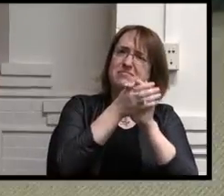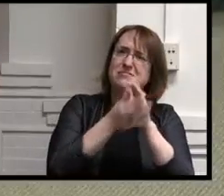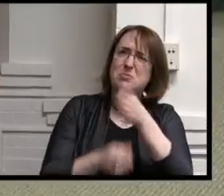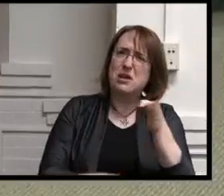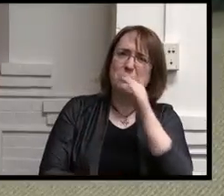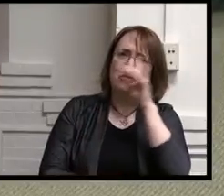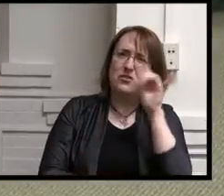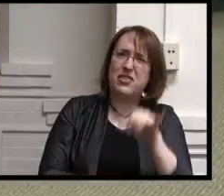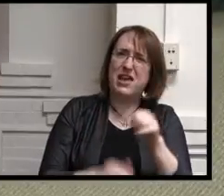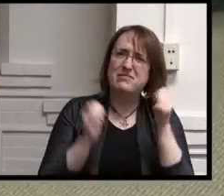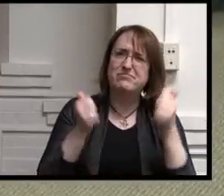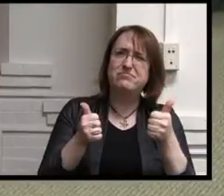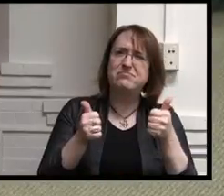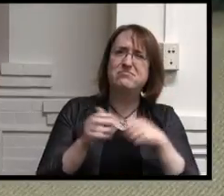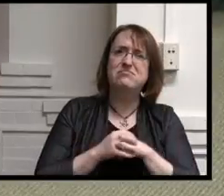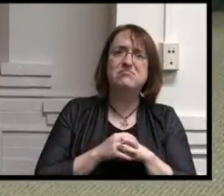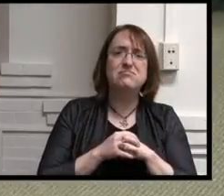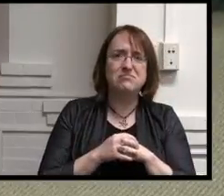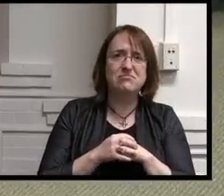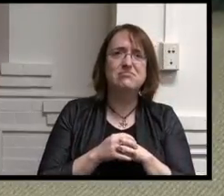mean, that's, Yeah.